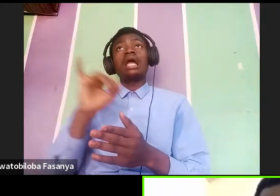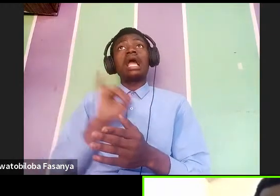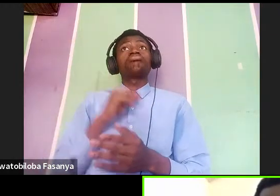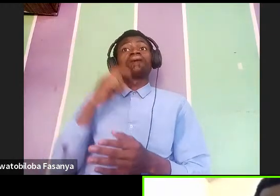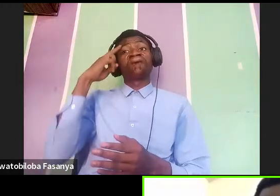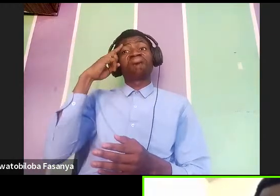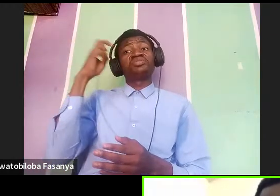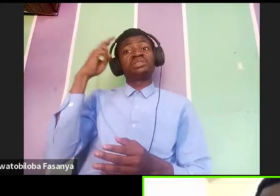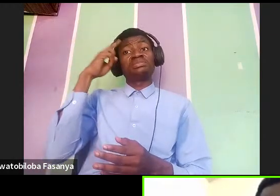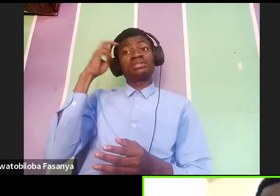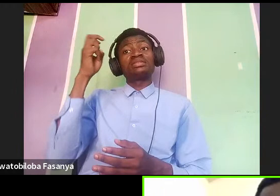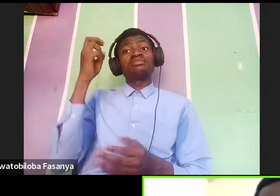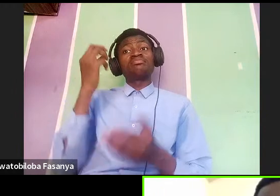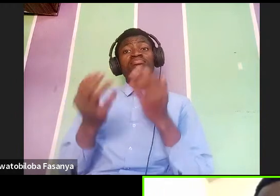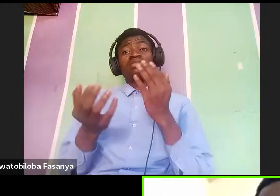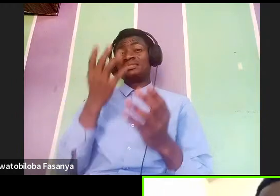And